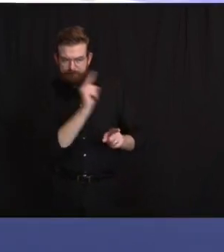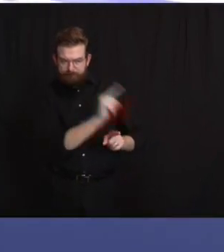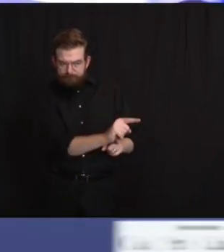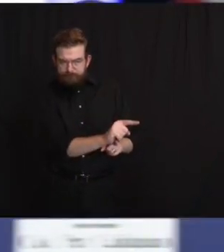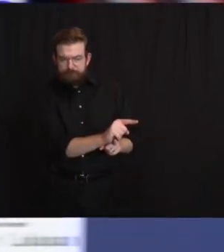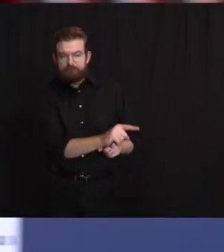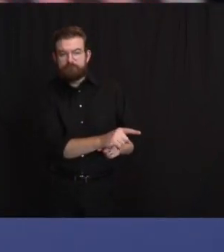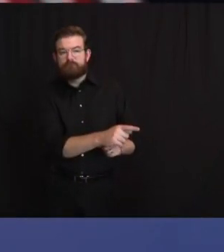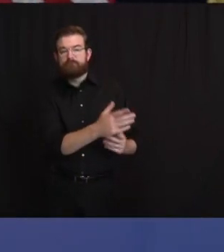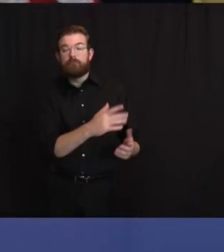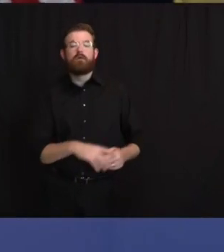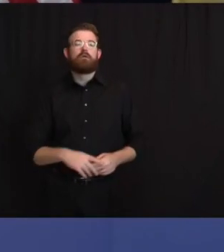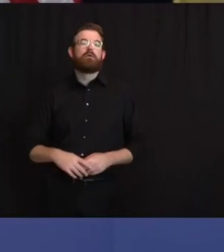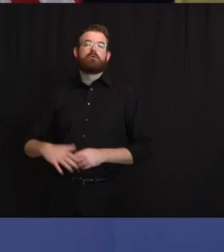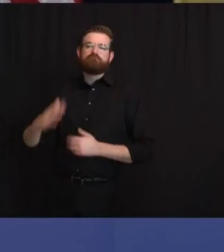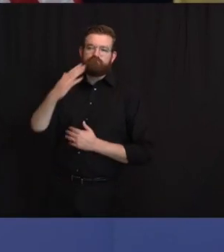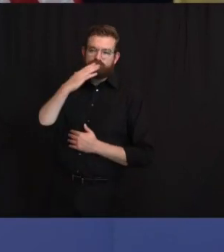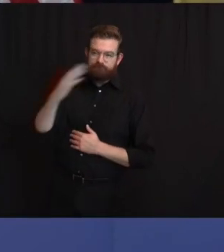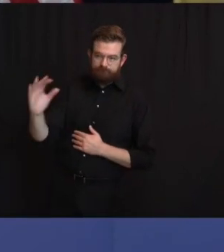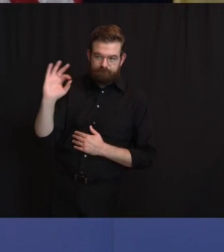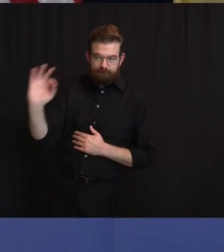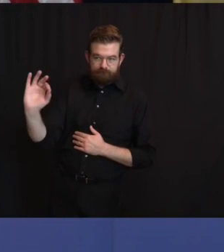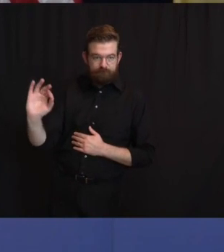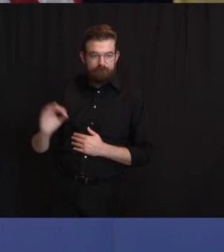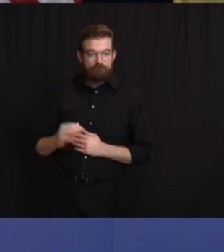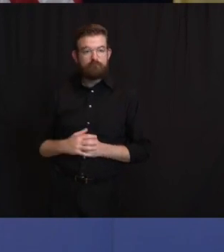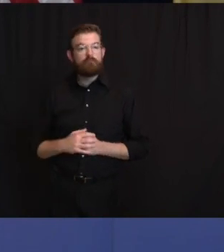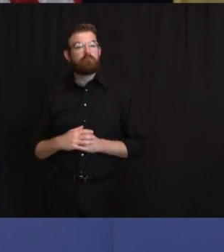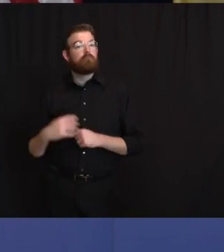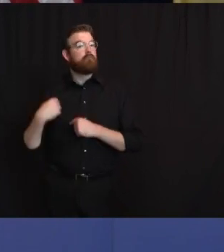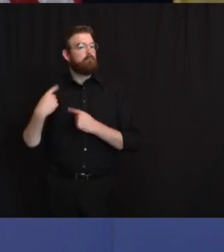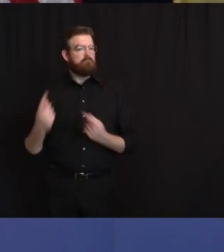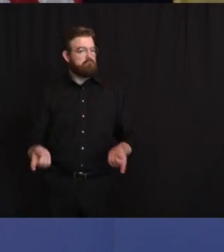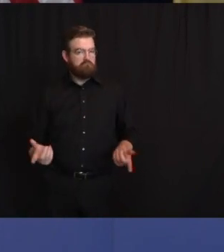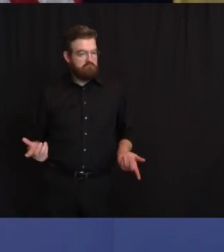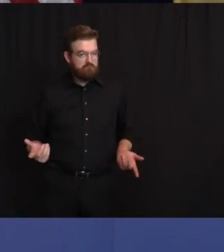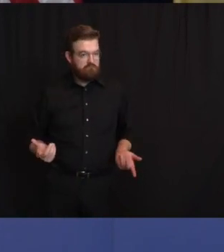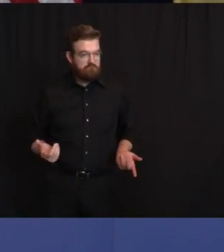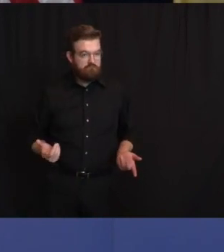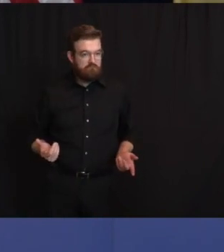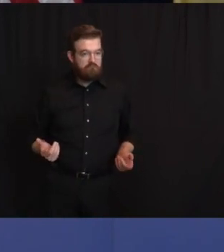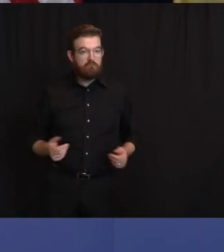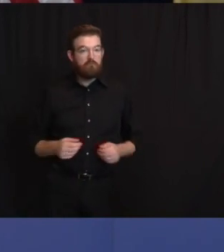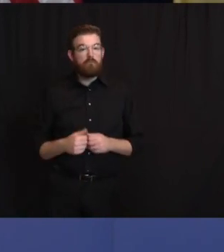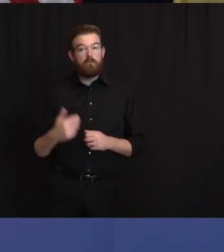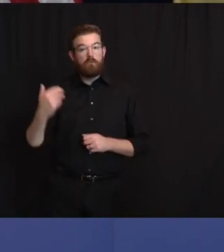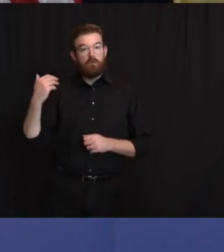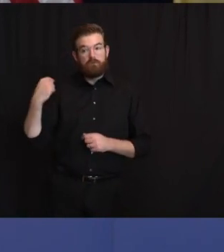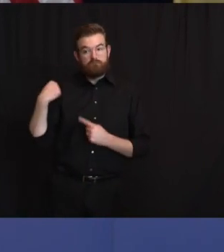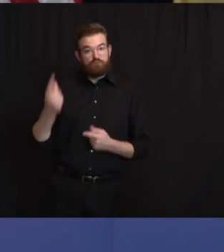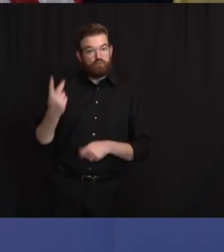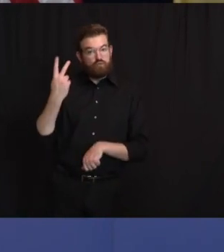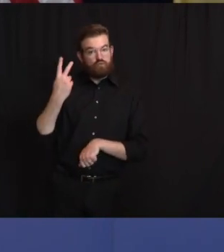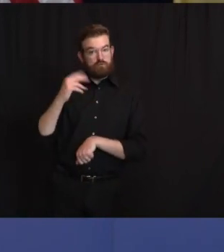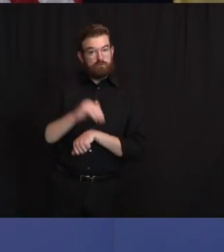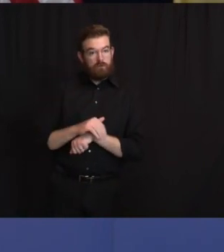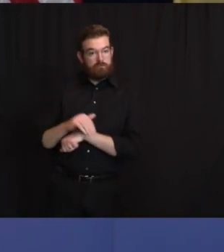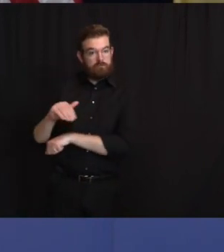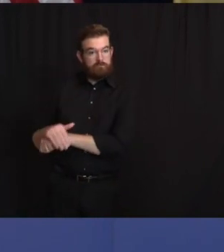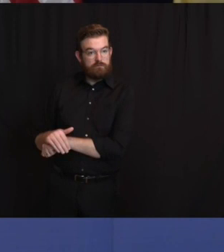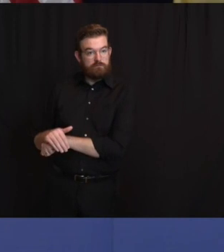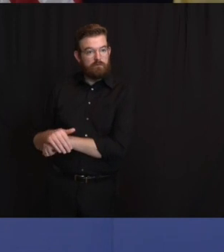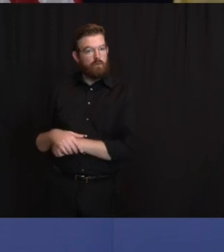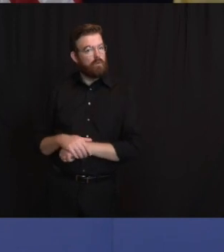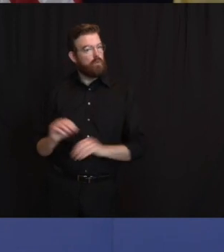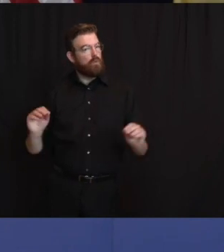Thank you. Nothing really. The last 2 nights, I'm glad to report, but I know we knock on wood a lot around here. There have not been any